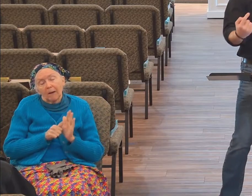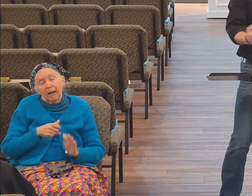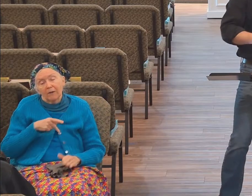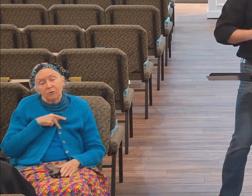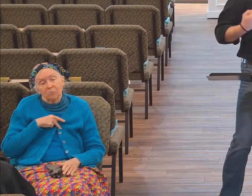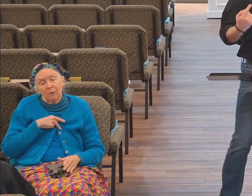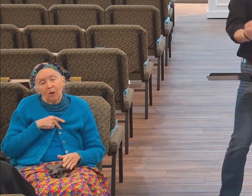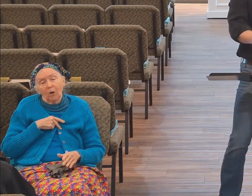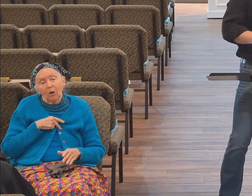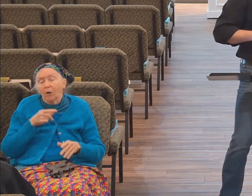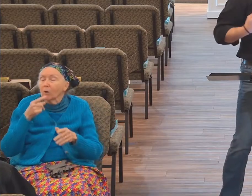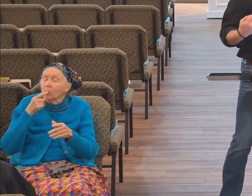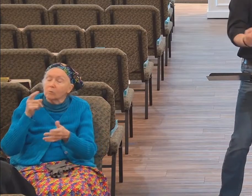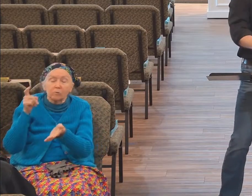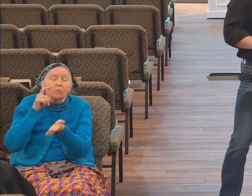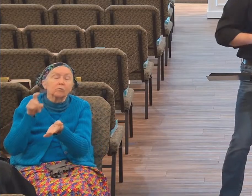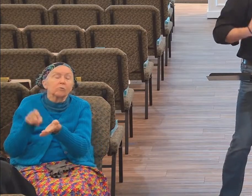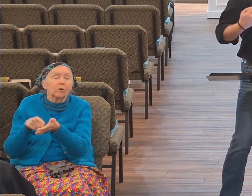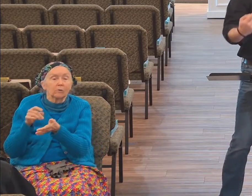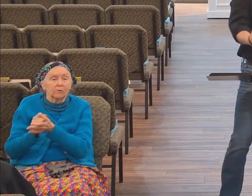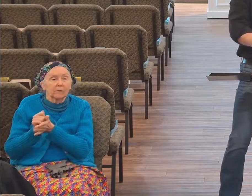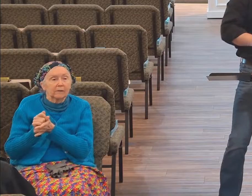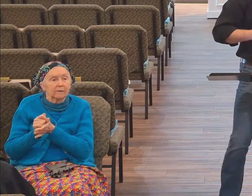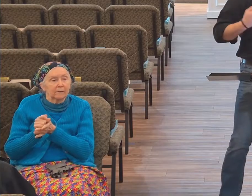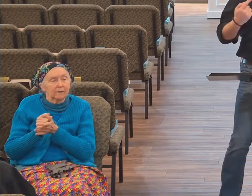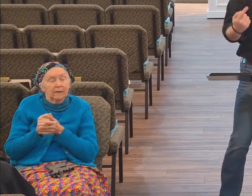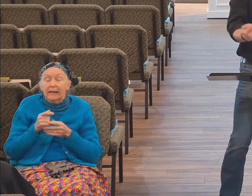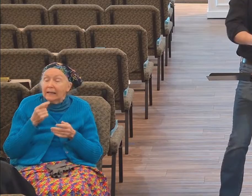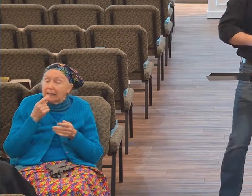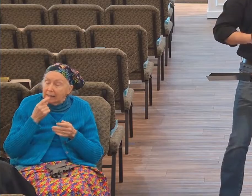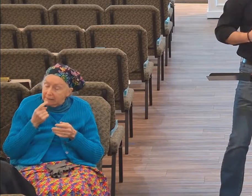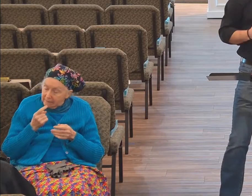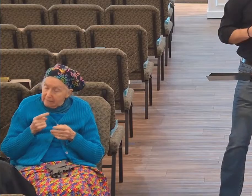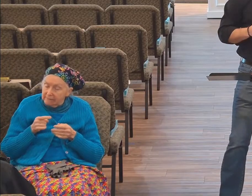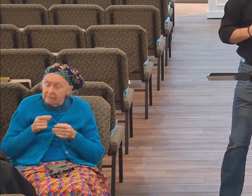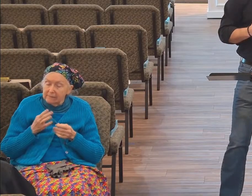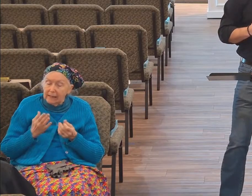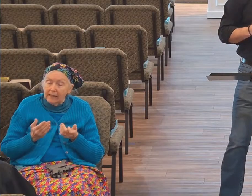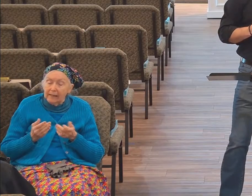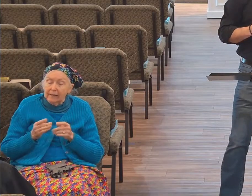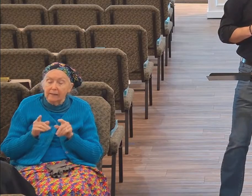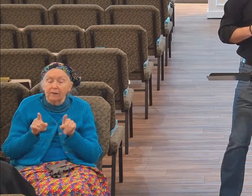Like he's going in circles right now. He's repeating himself in a lot of ways.